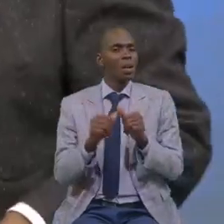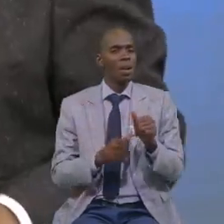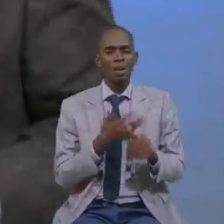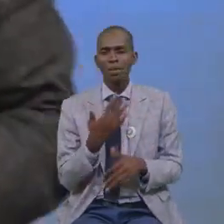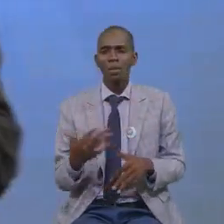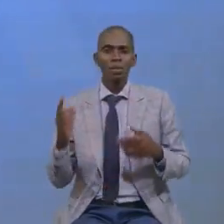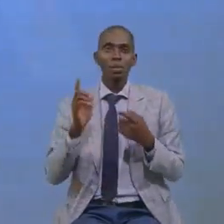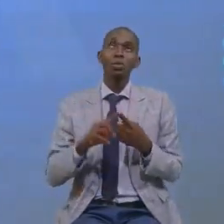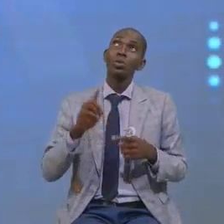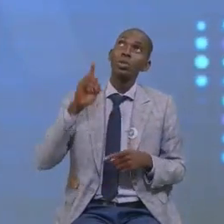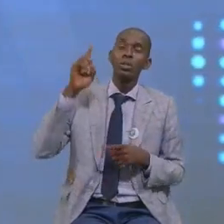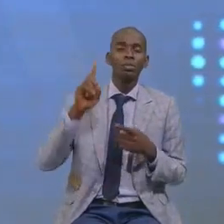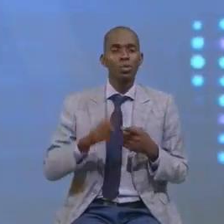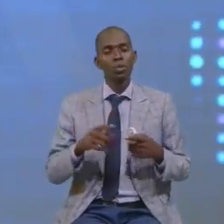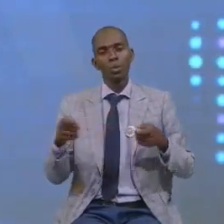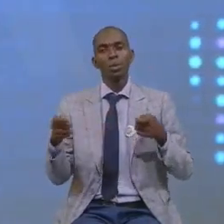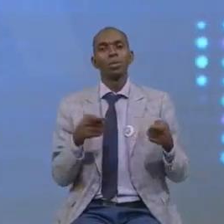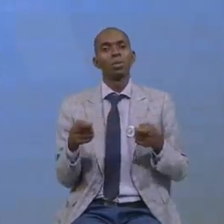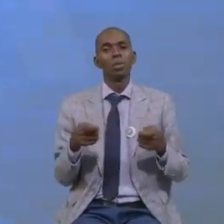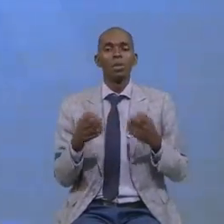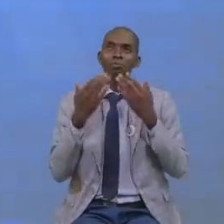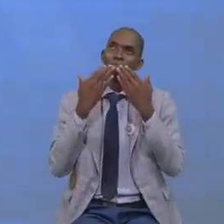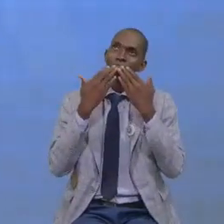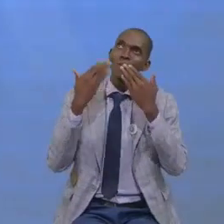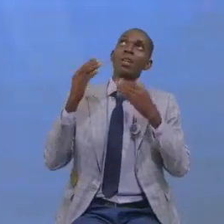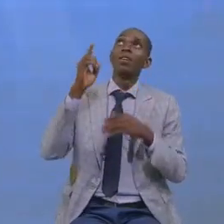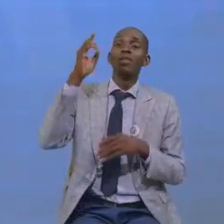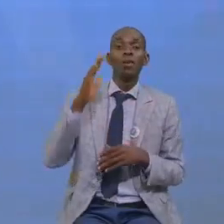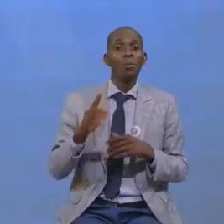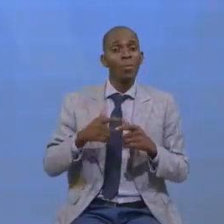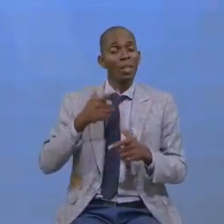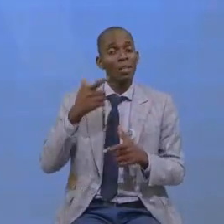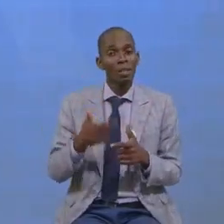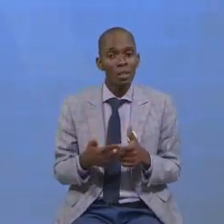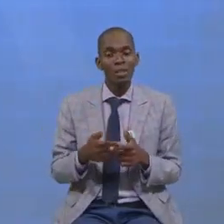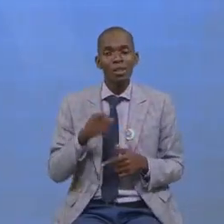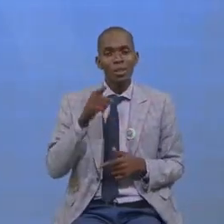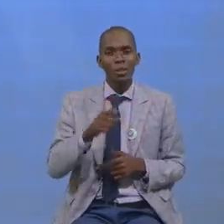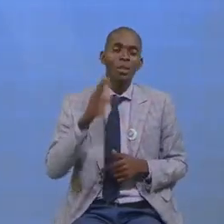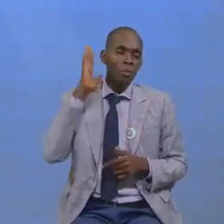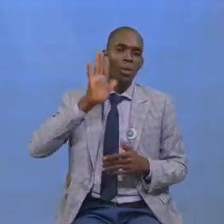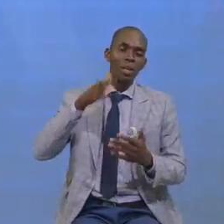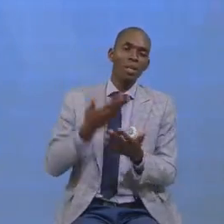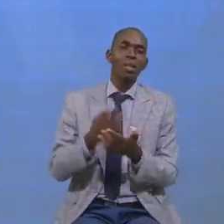unto him to reign. Thank God, then you will get to heaven.